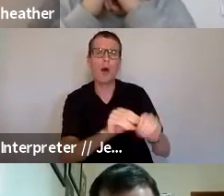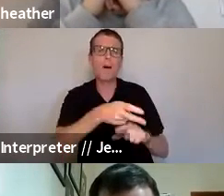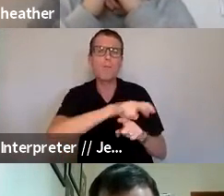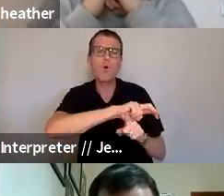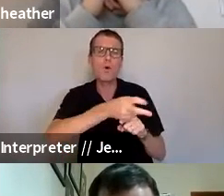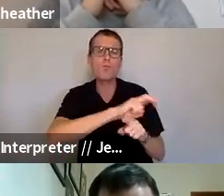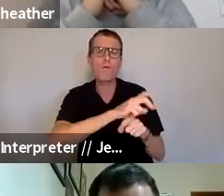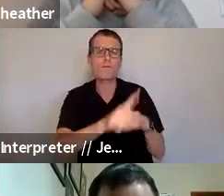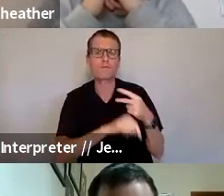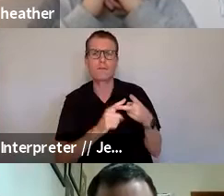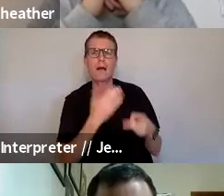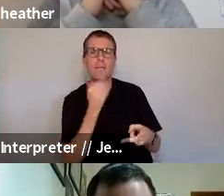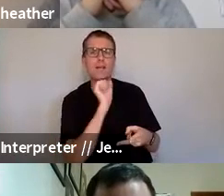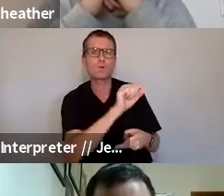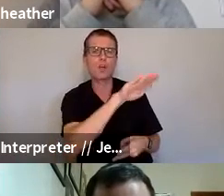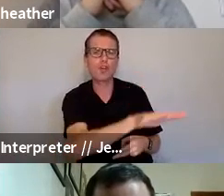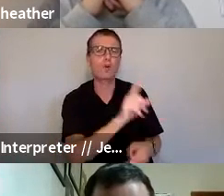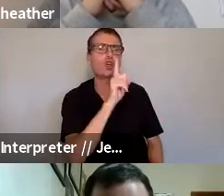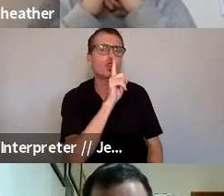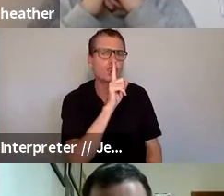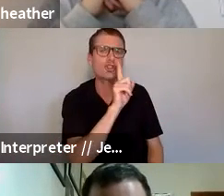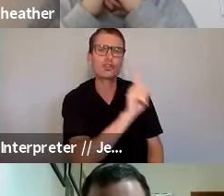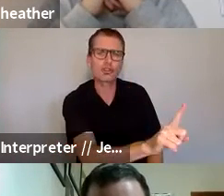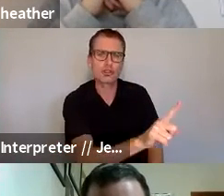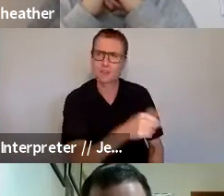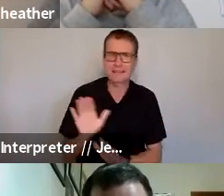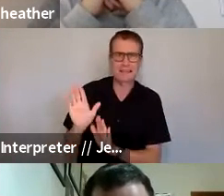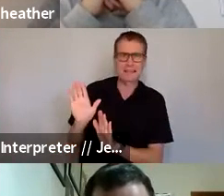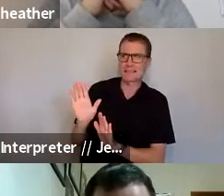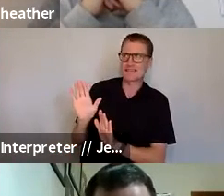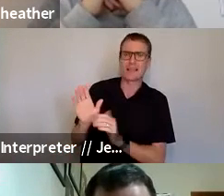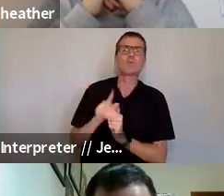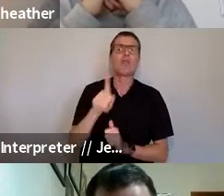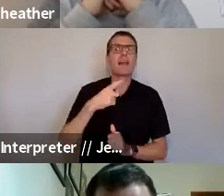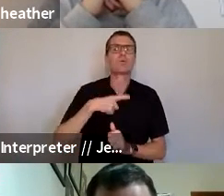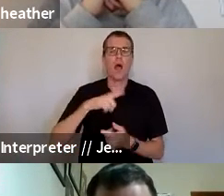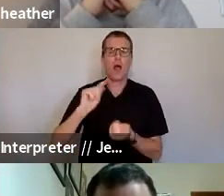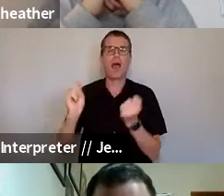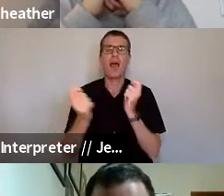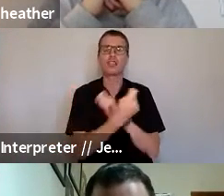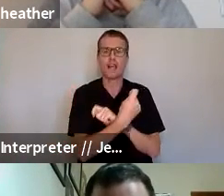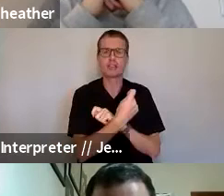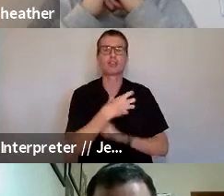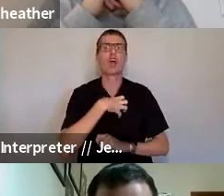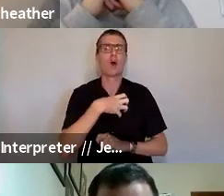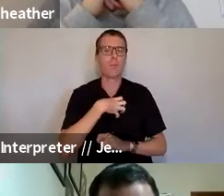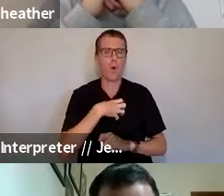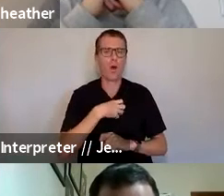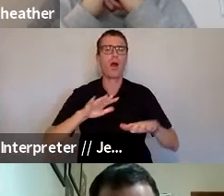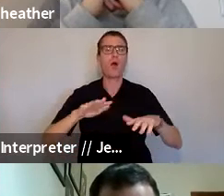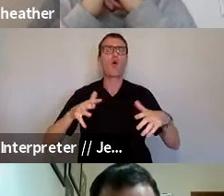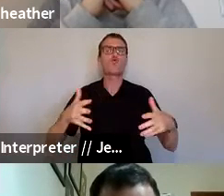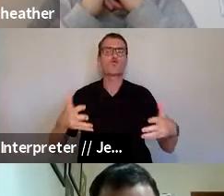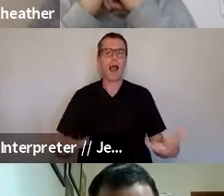behaved. So that's where the passion around the sensory relaxed performances was really driven there as